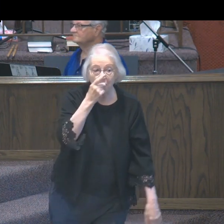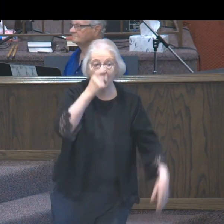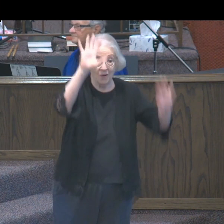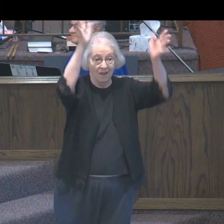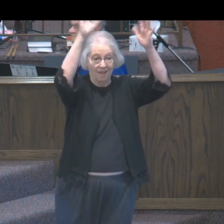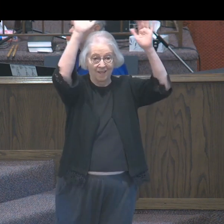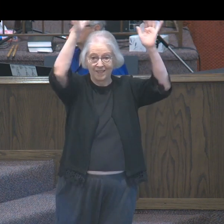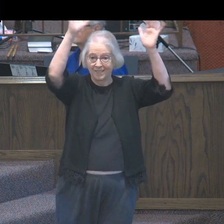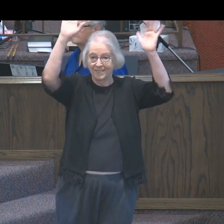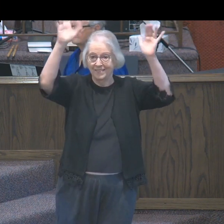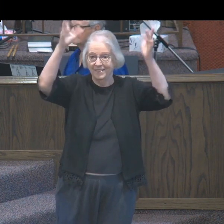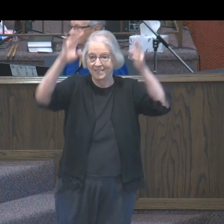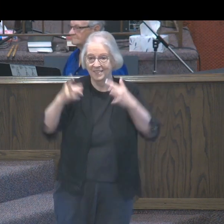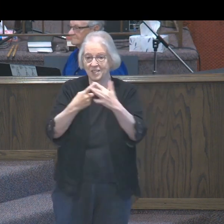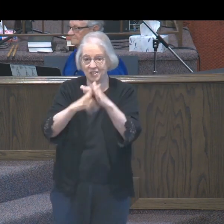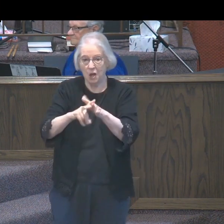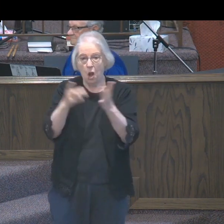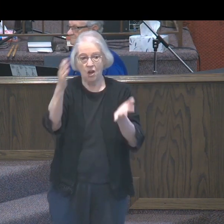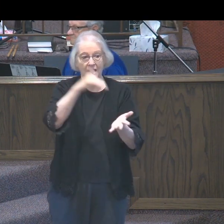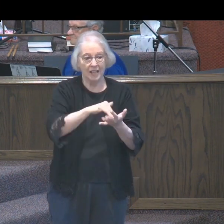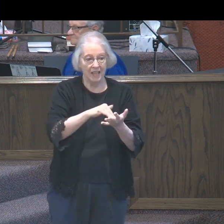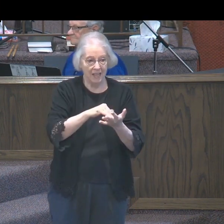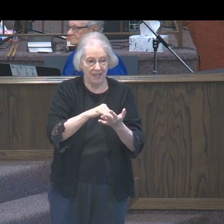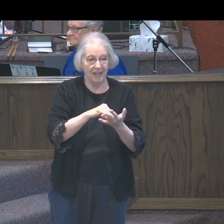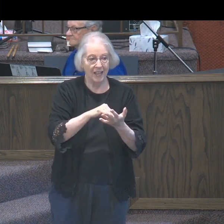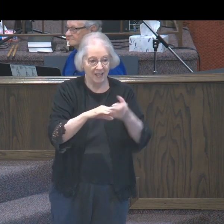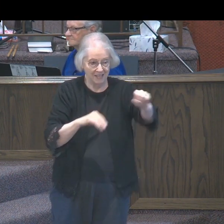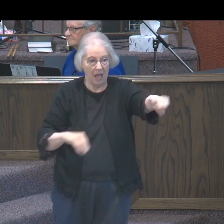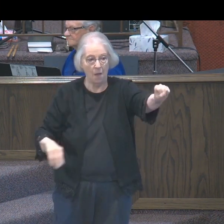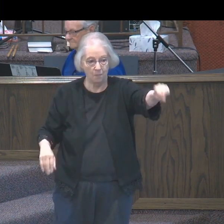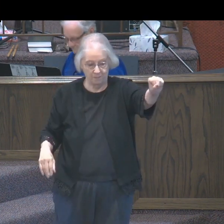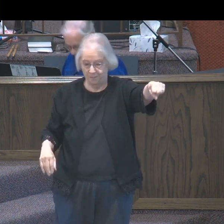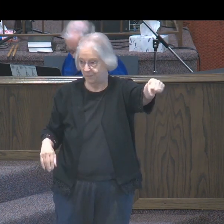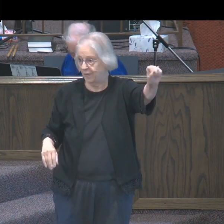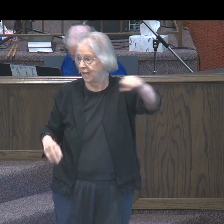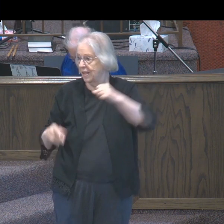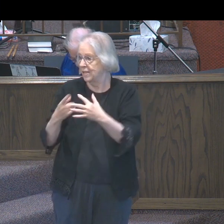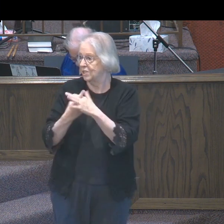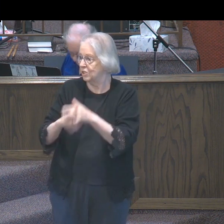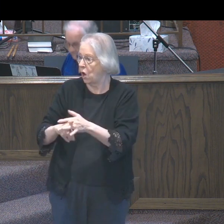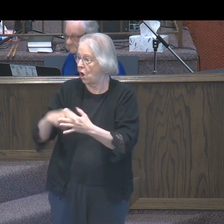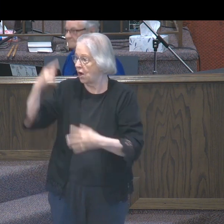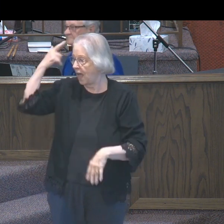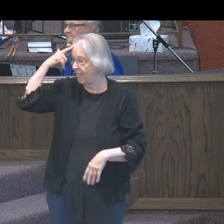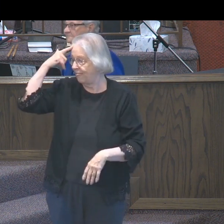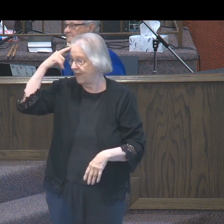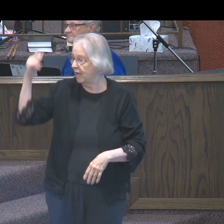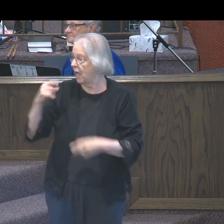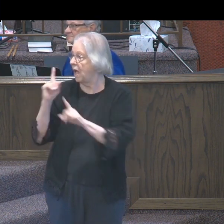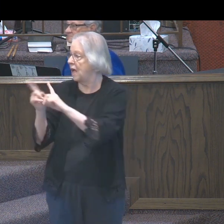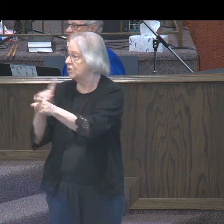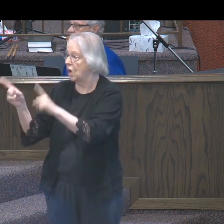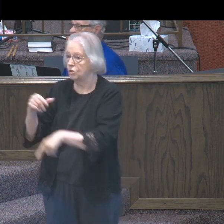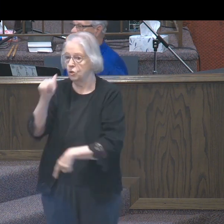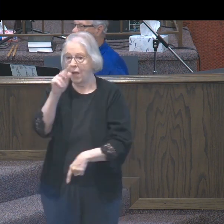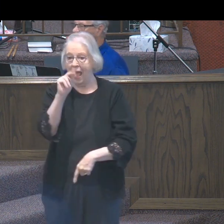you've been a small group leader, or if you are interested in being a small group leader, Sunday school teacher, or have been contacted